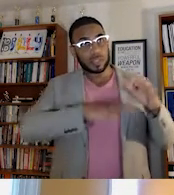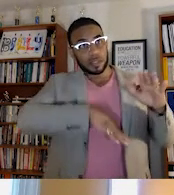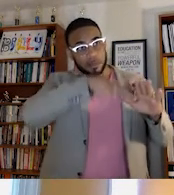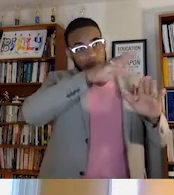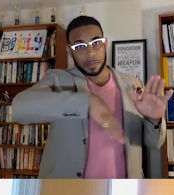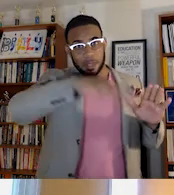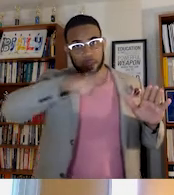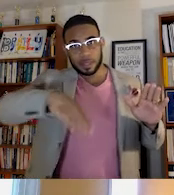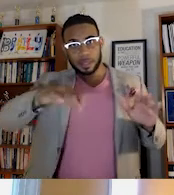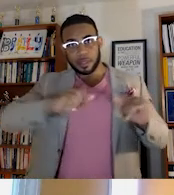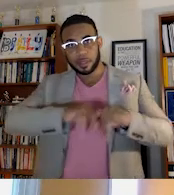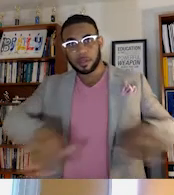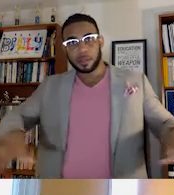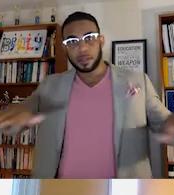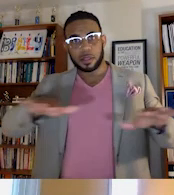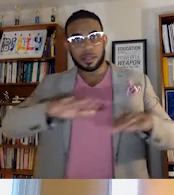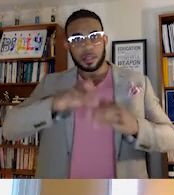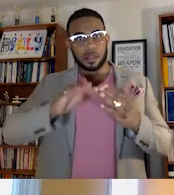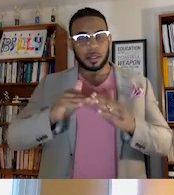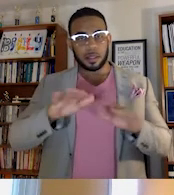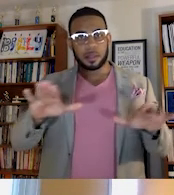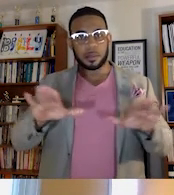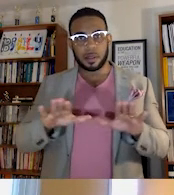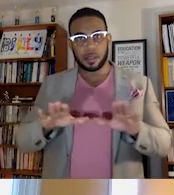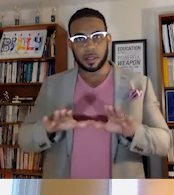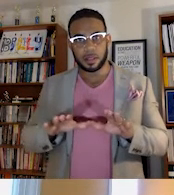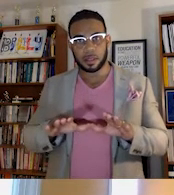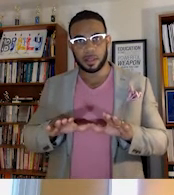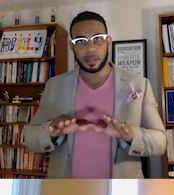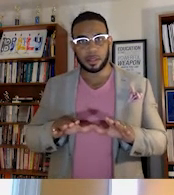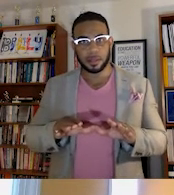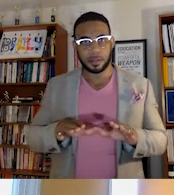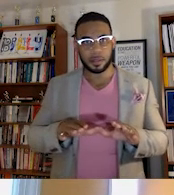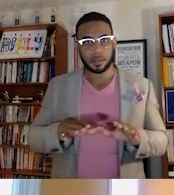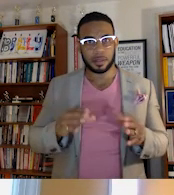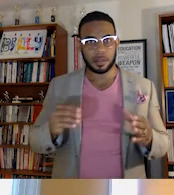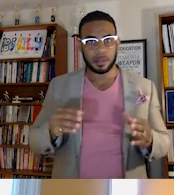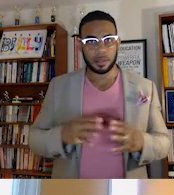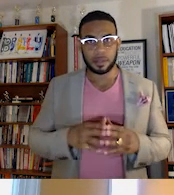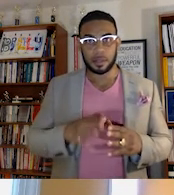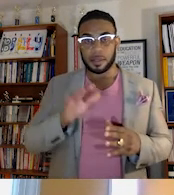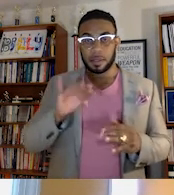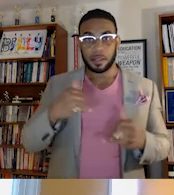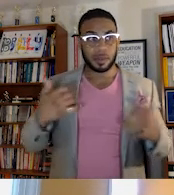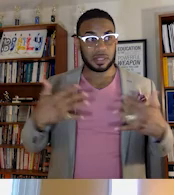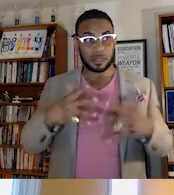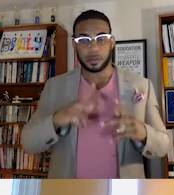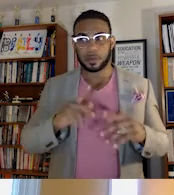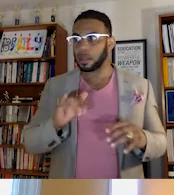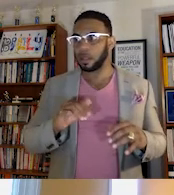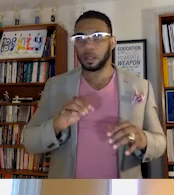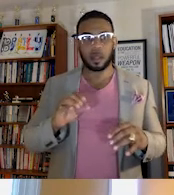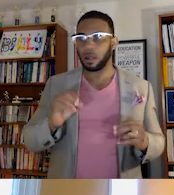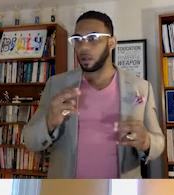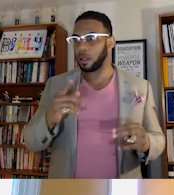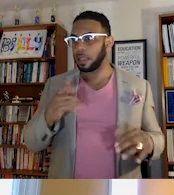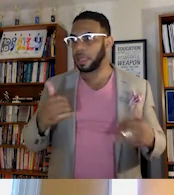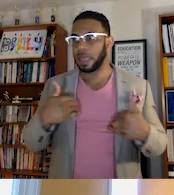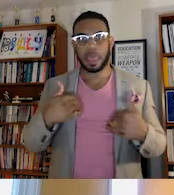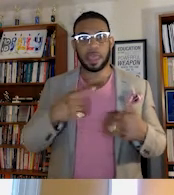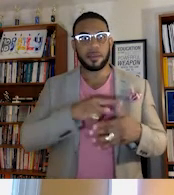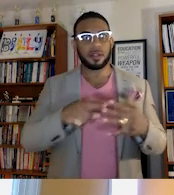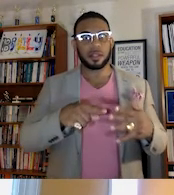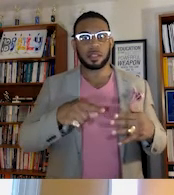painting that spreads the entire city block, and that's what's scaring people. They're like, oh, they've got